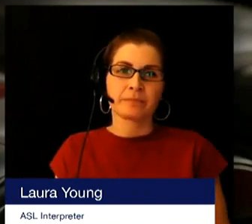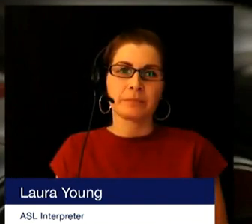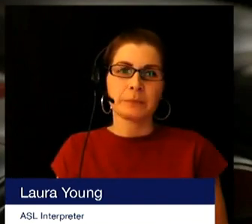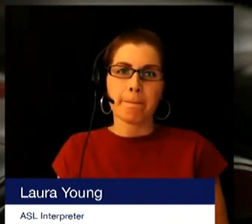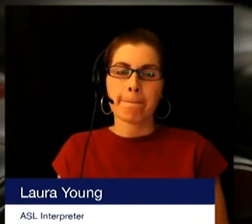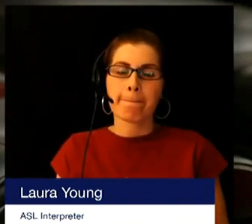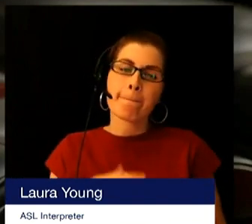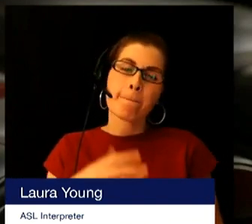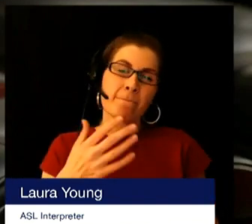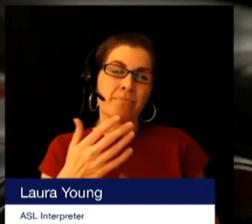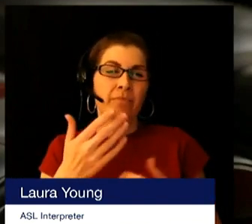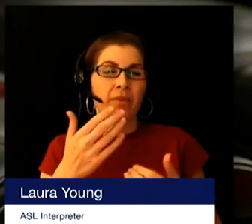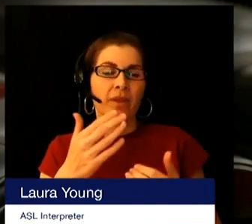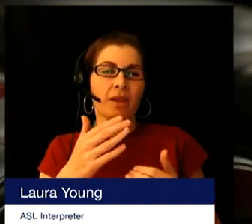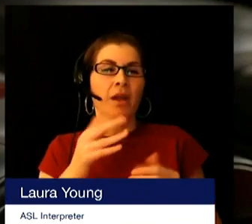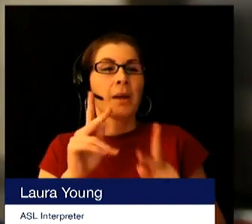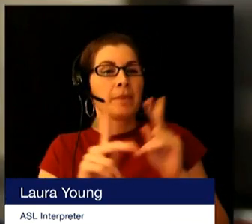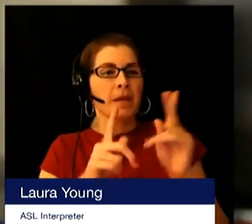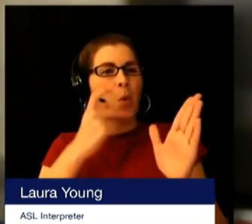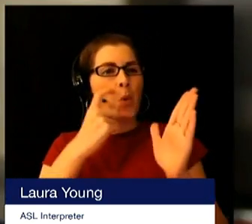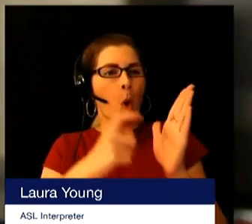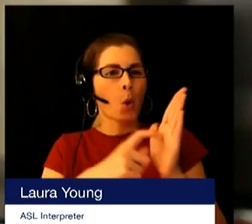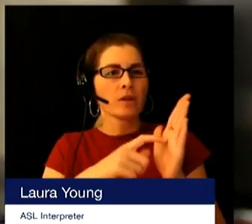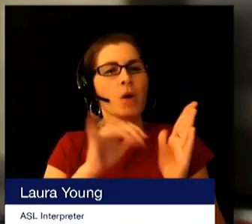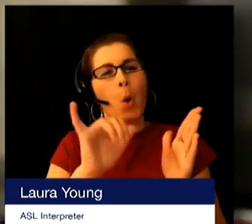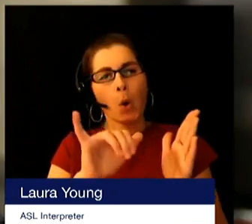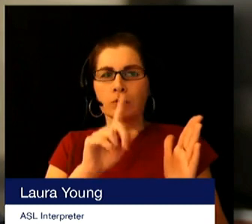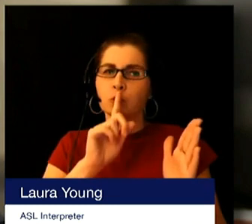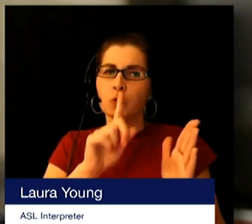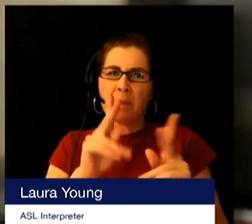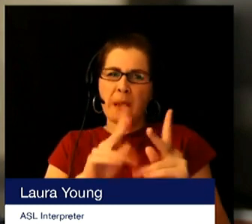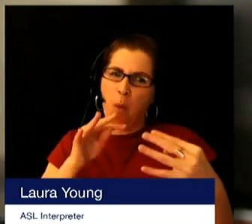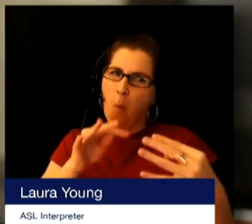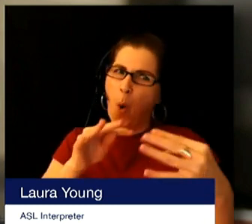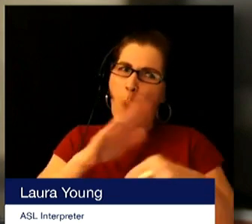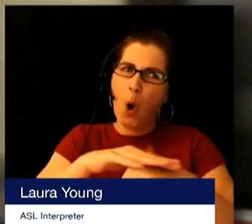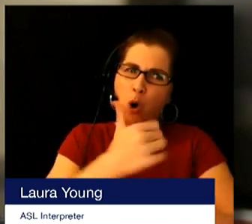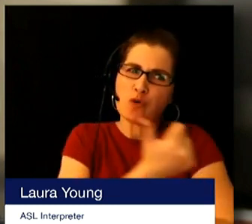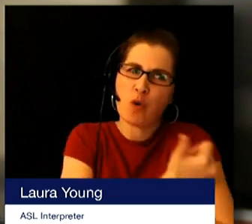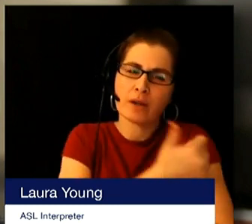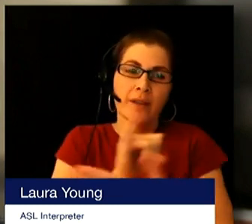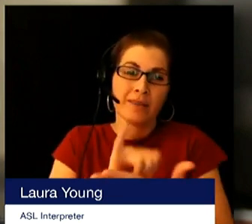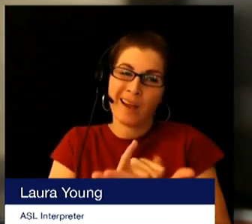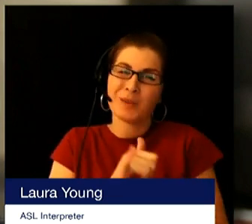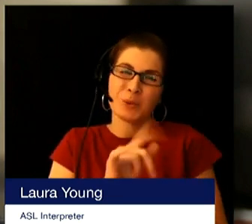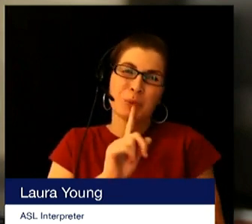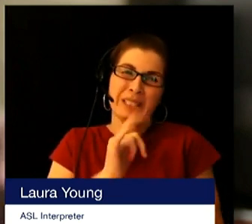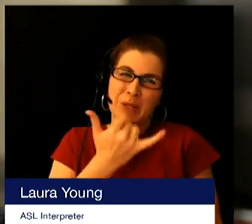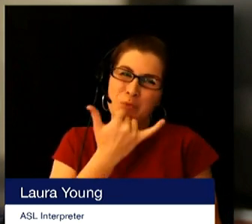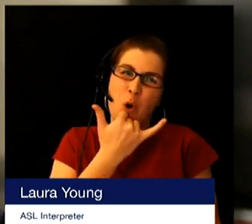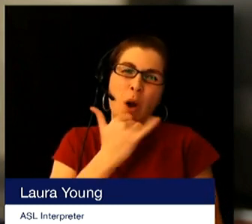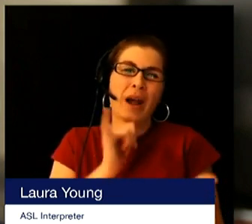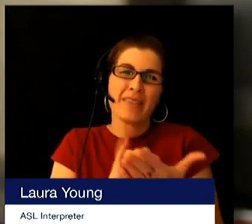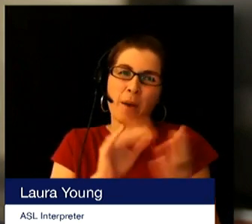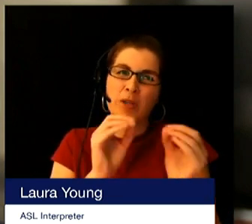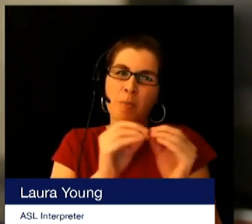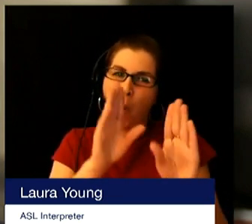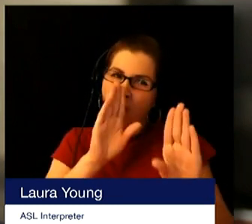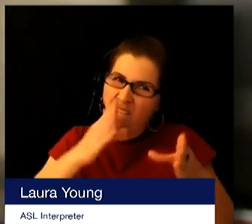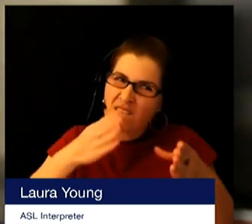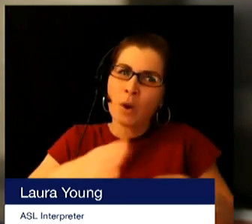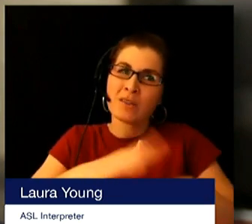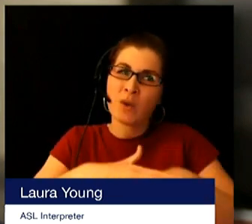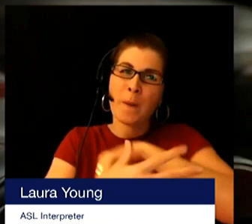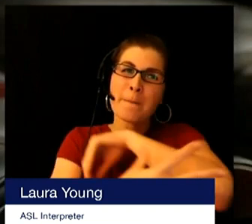on drugs was wrongheaded from its genesis, and that it was predominantly waged in poor communities, you know, of black and